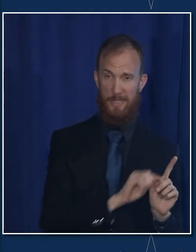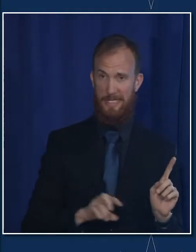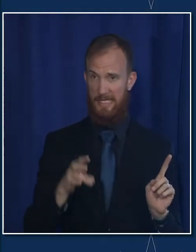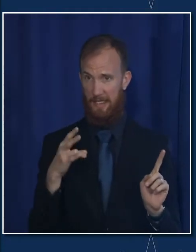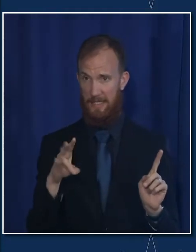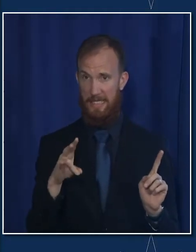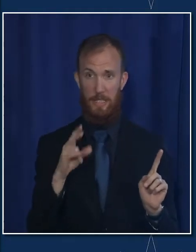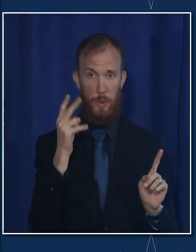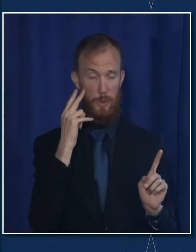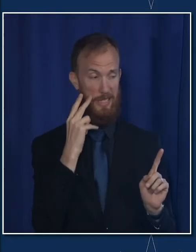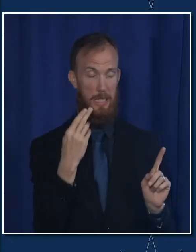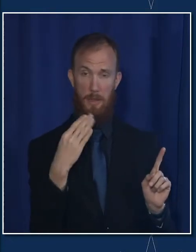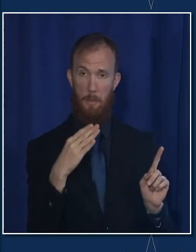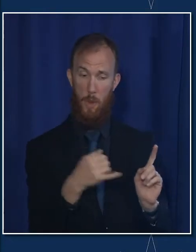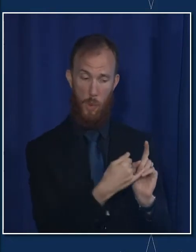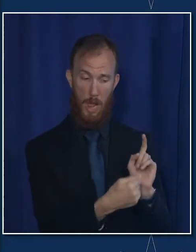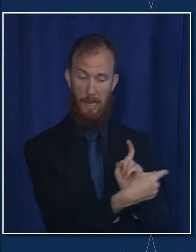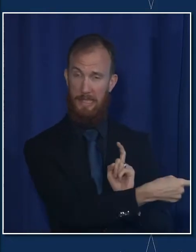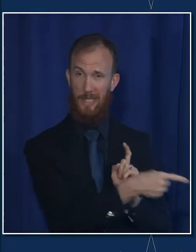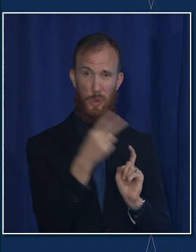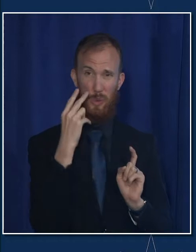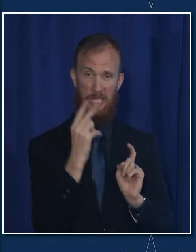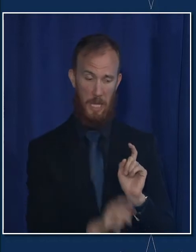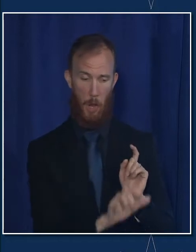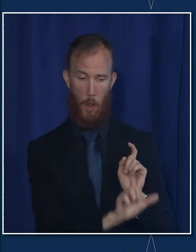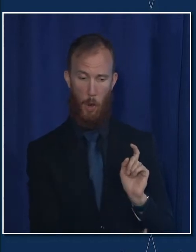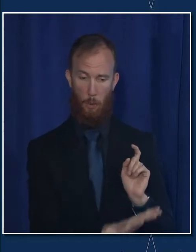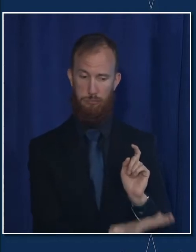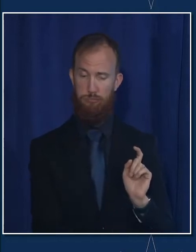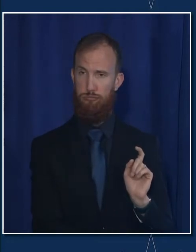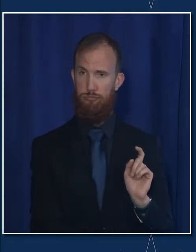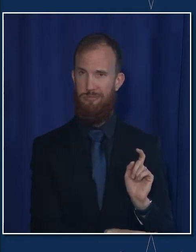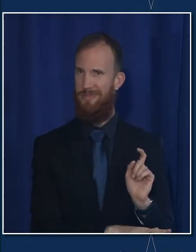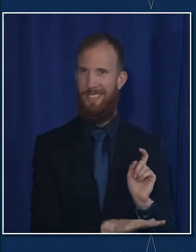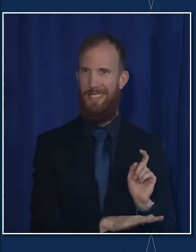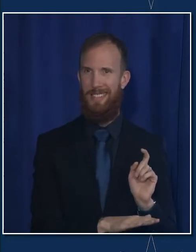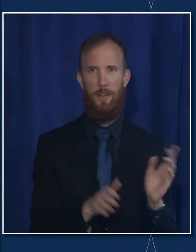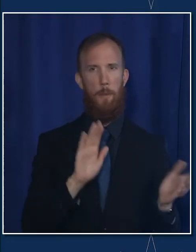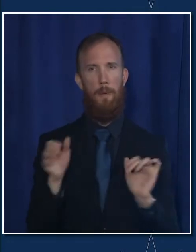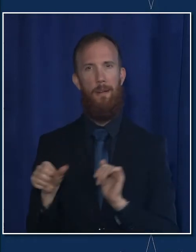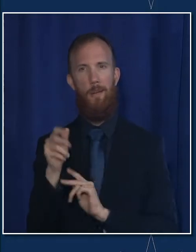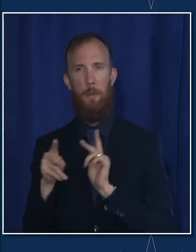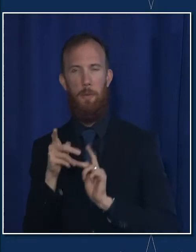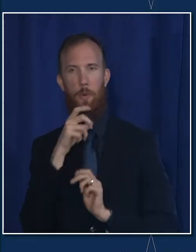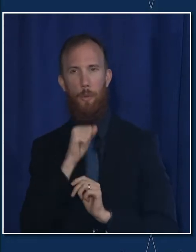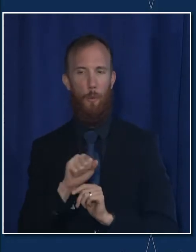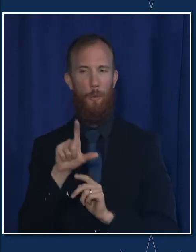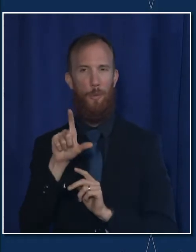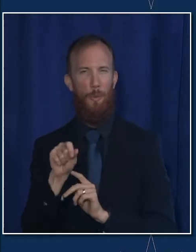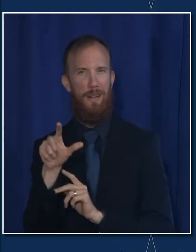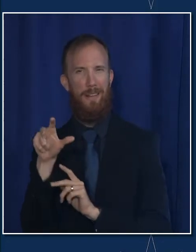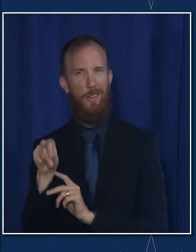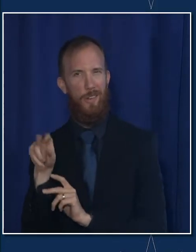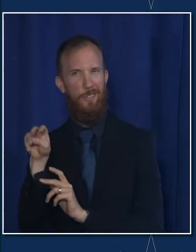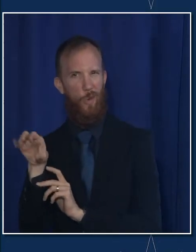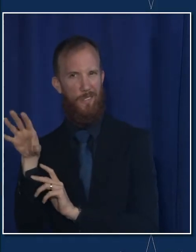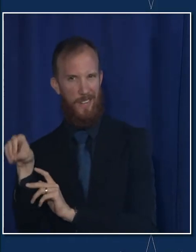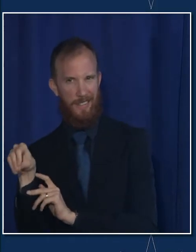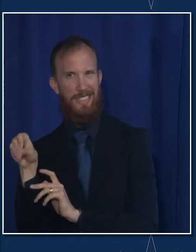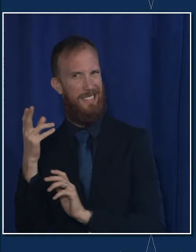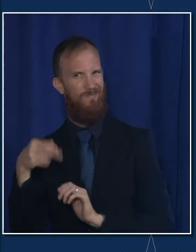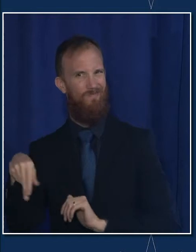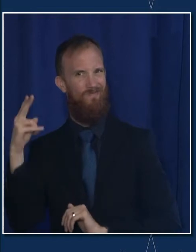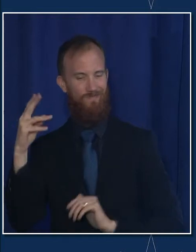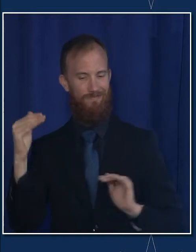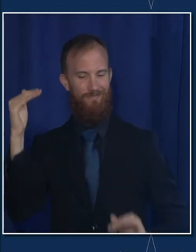You can see really much lower than what we're seeing right now among people in their 20s, 30s, 40s, 50s. And we'll be watching